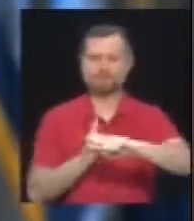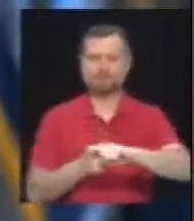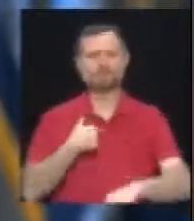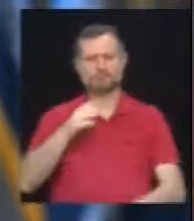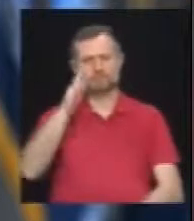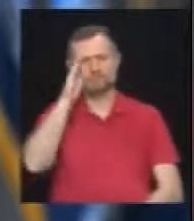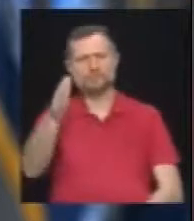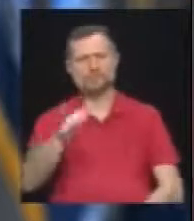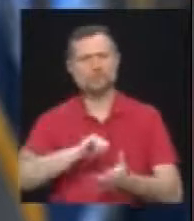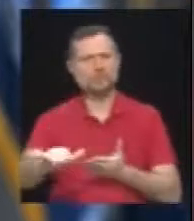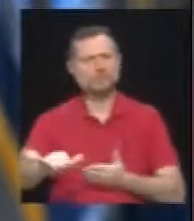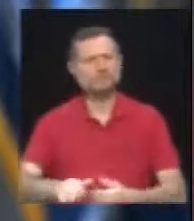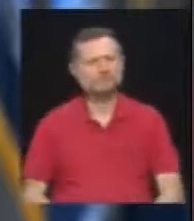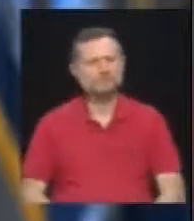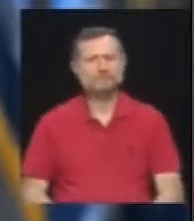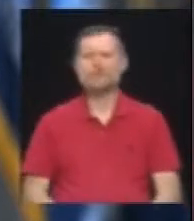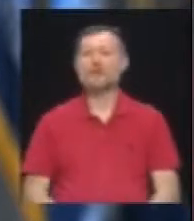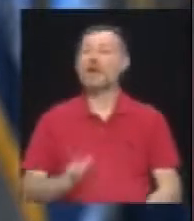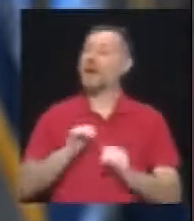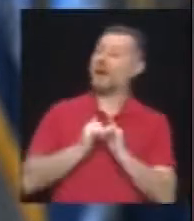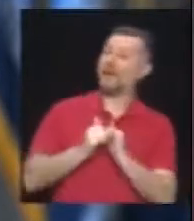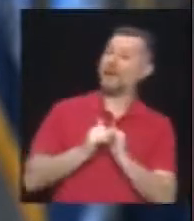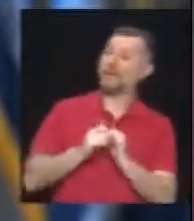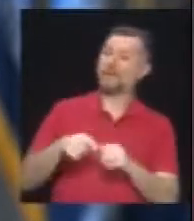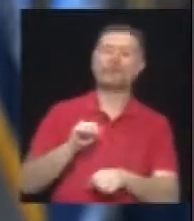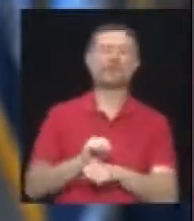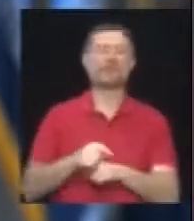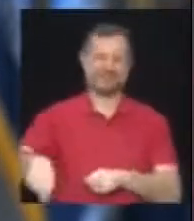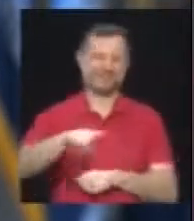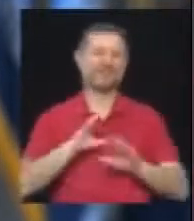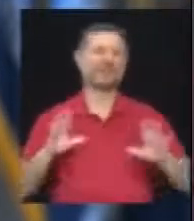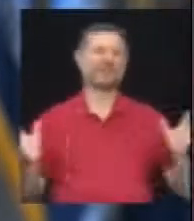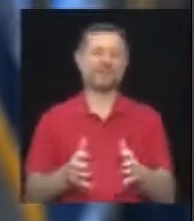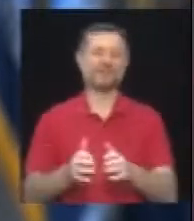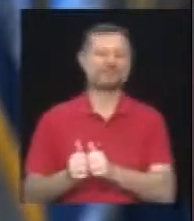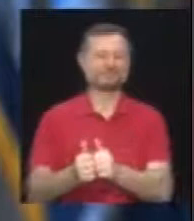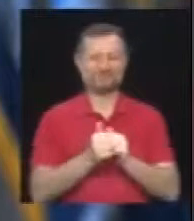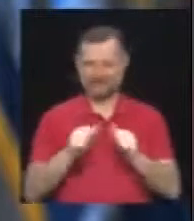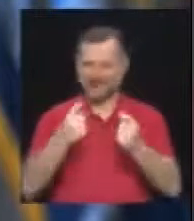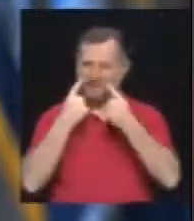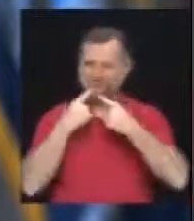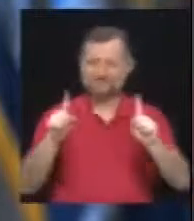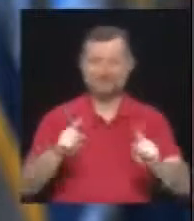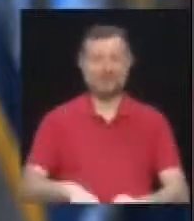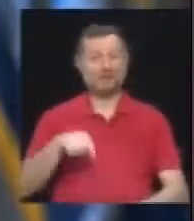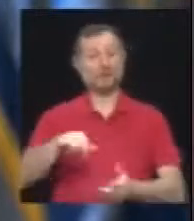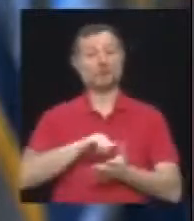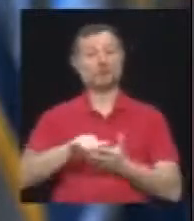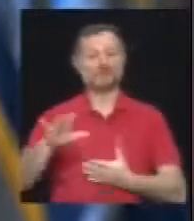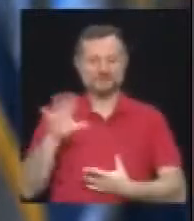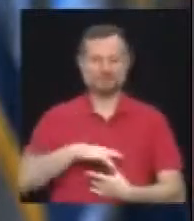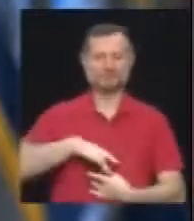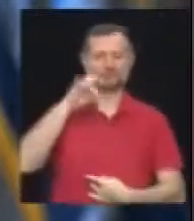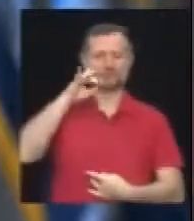have accomplished together. We've shown potential. We've shown that the New York spirit that reached for the